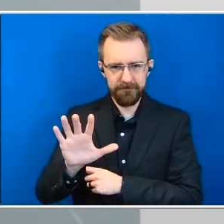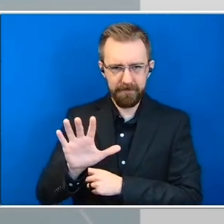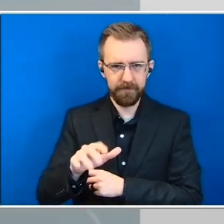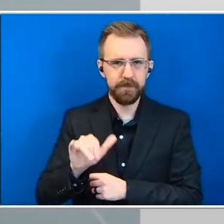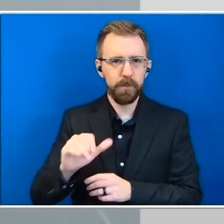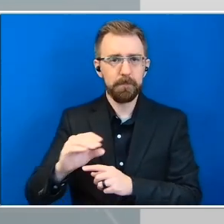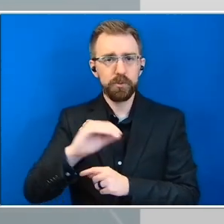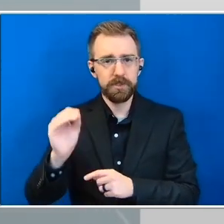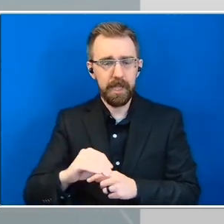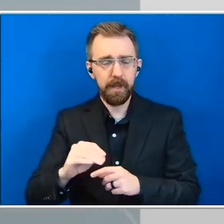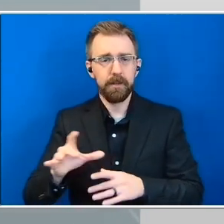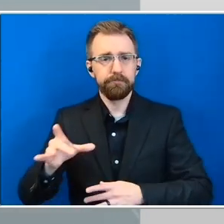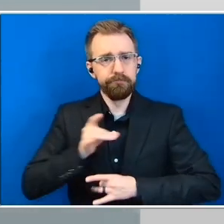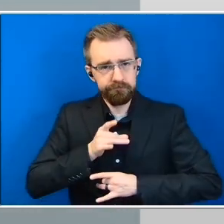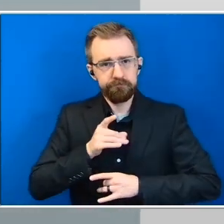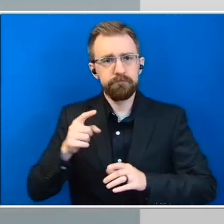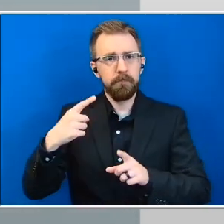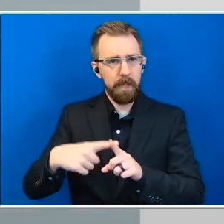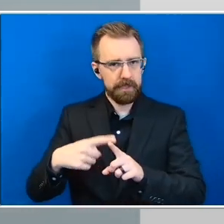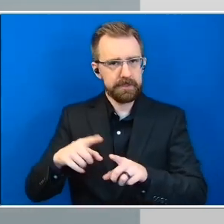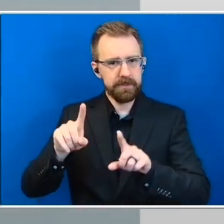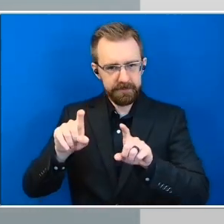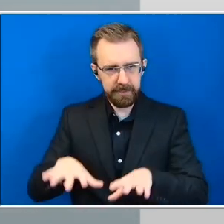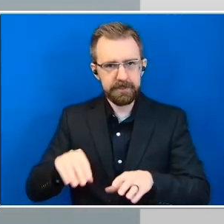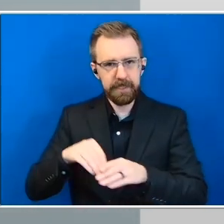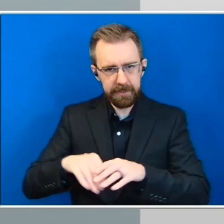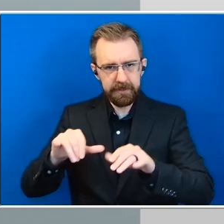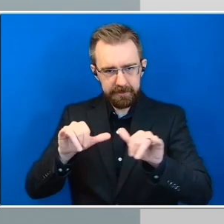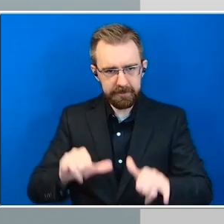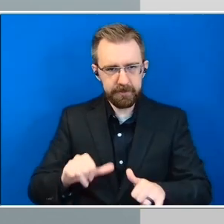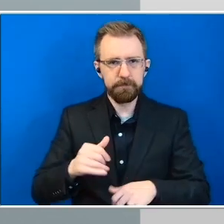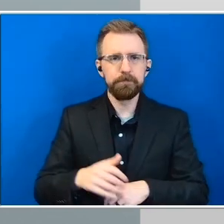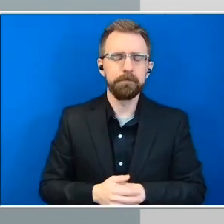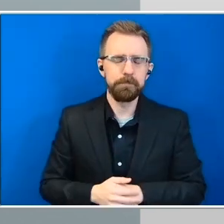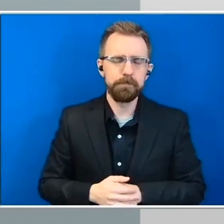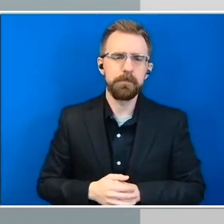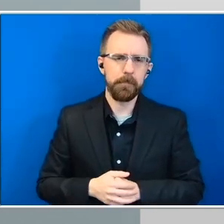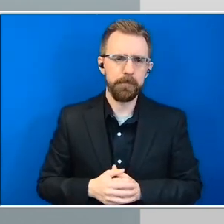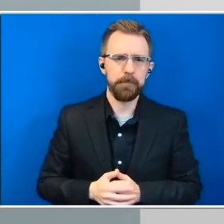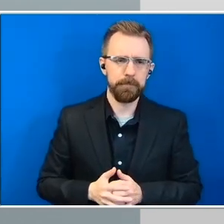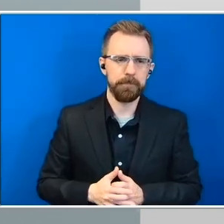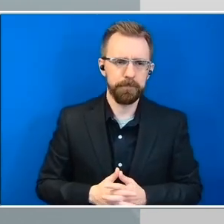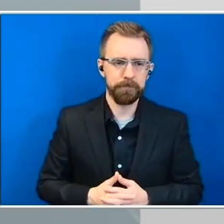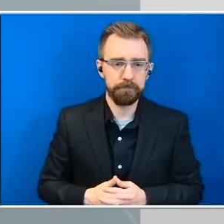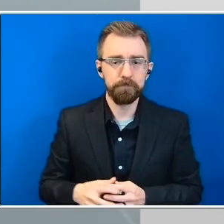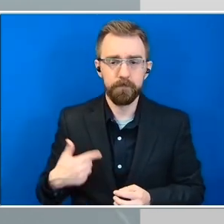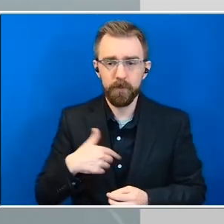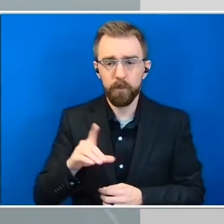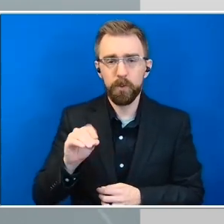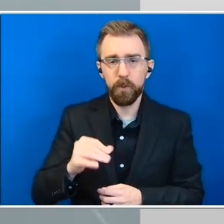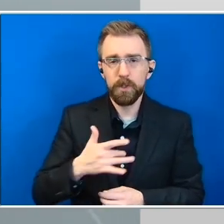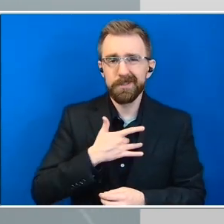tests throughout the health system, inpatient or outpatient. So we do typically